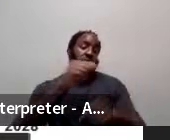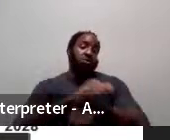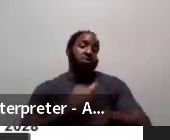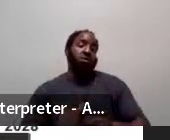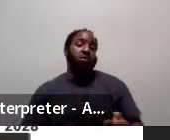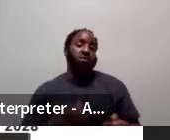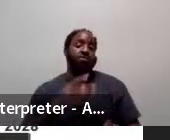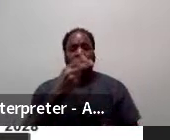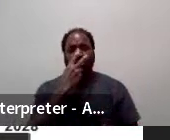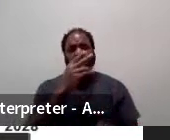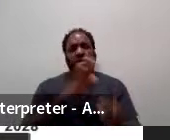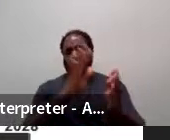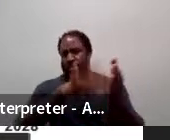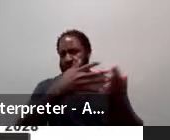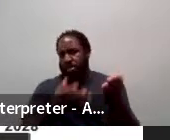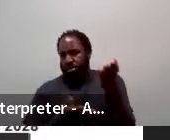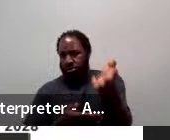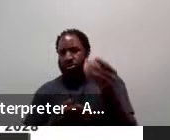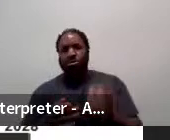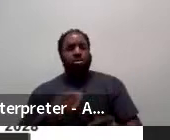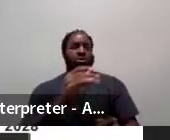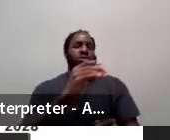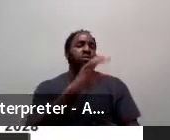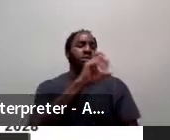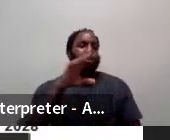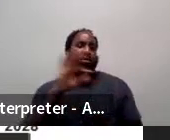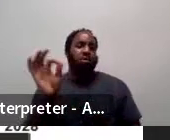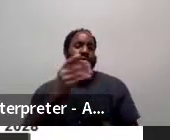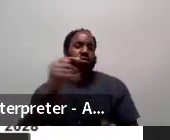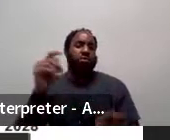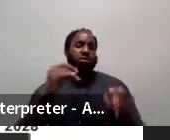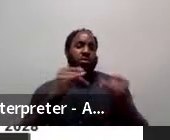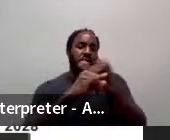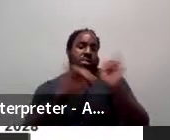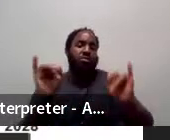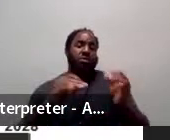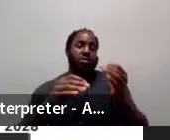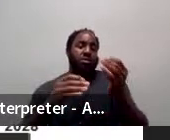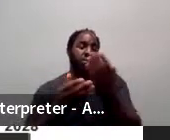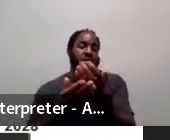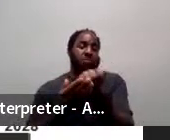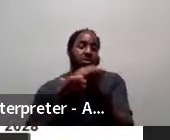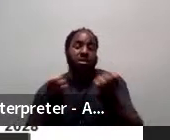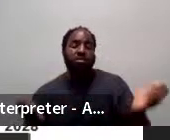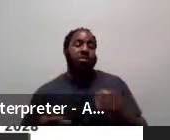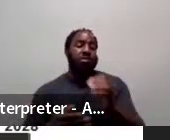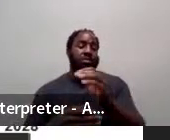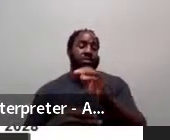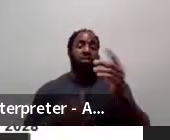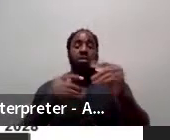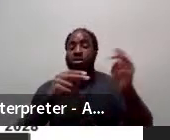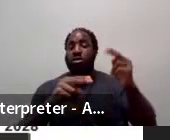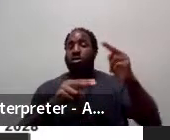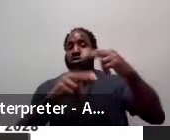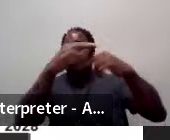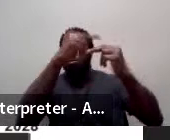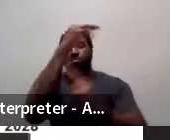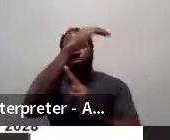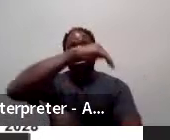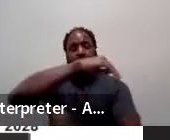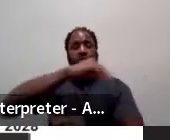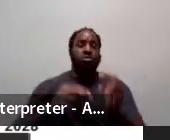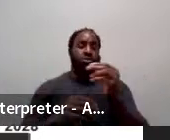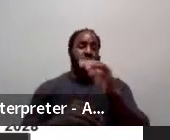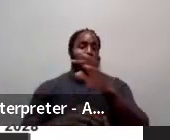you see on this schedule, all of the independent elements, the stations, the track work, the bridge work, they all have their